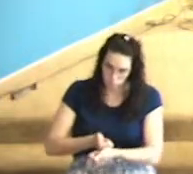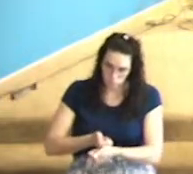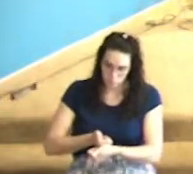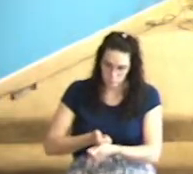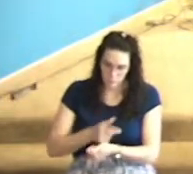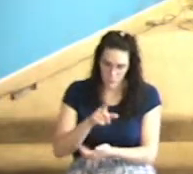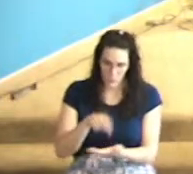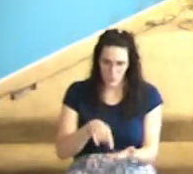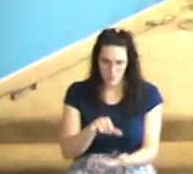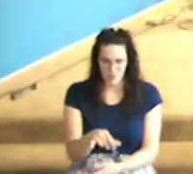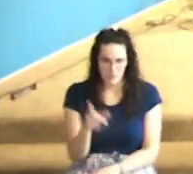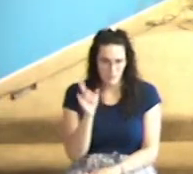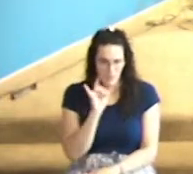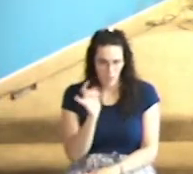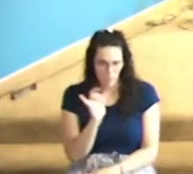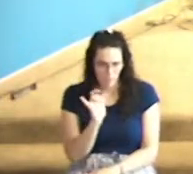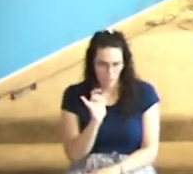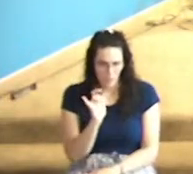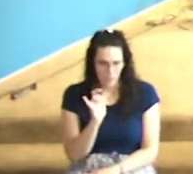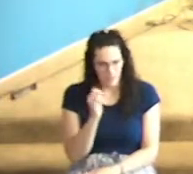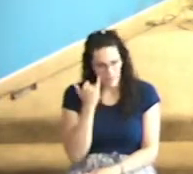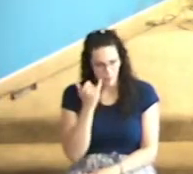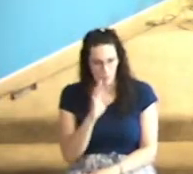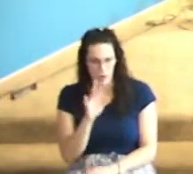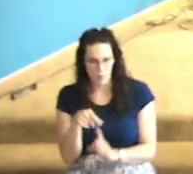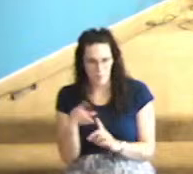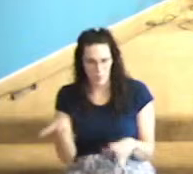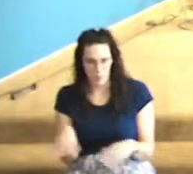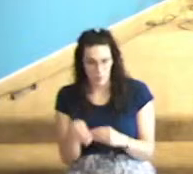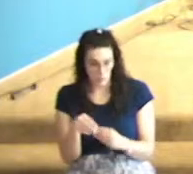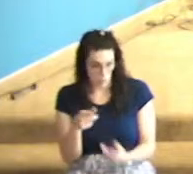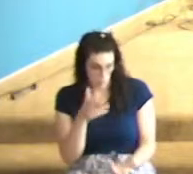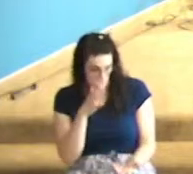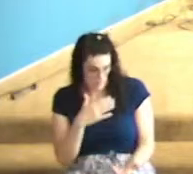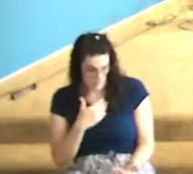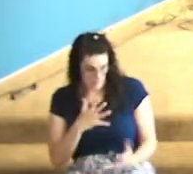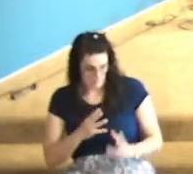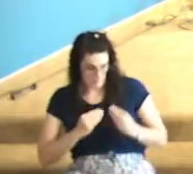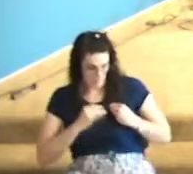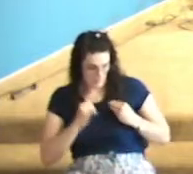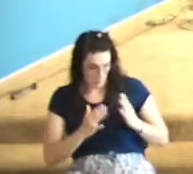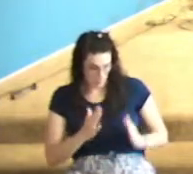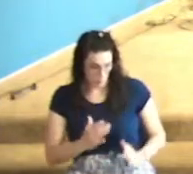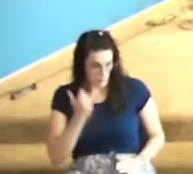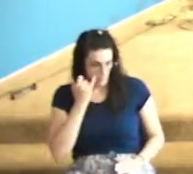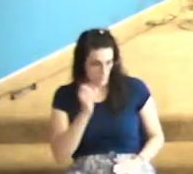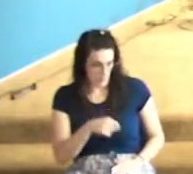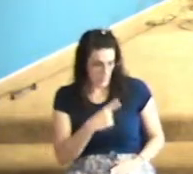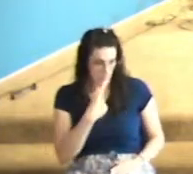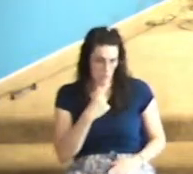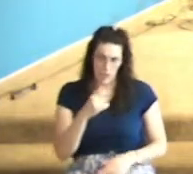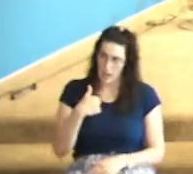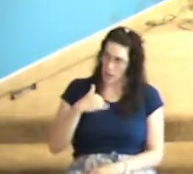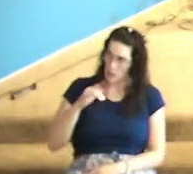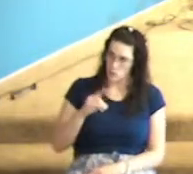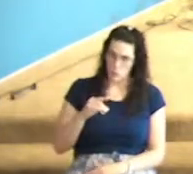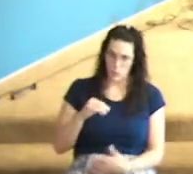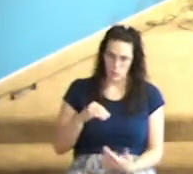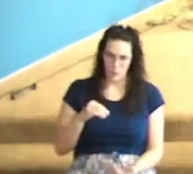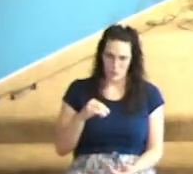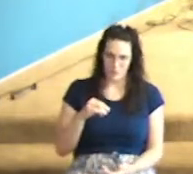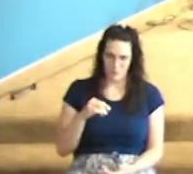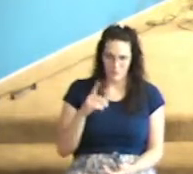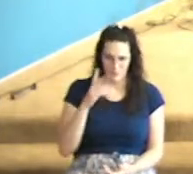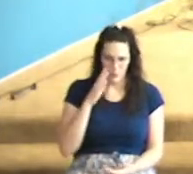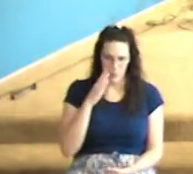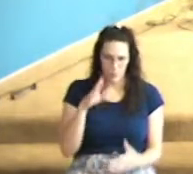What's that sound like at a wedding ceremony? Will you have this person? If so, answer, I do. Everything